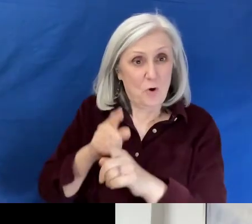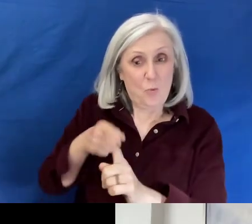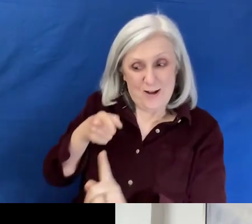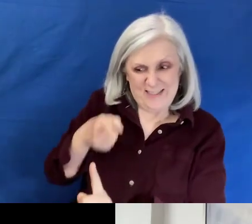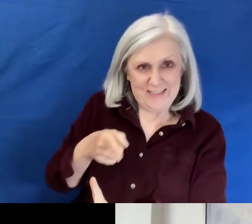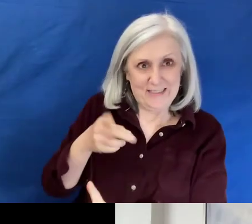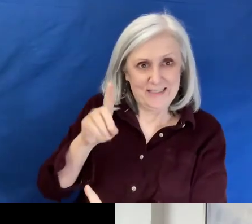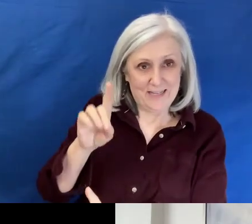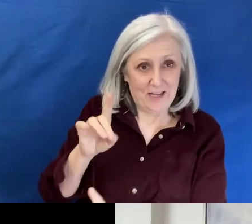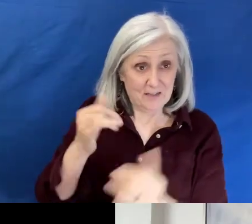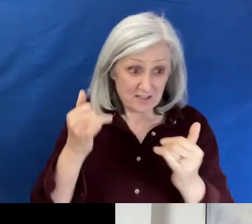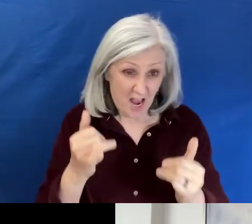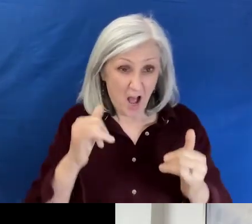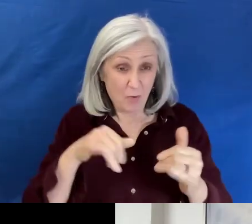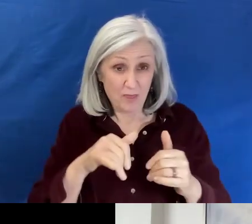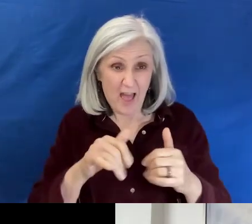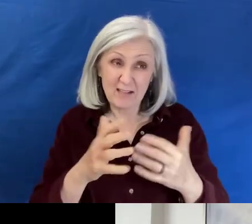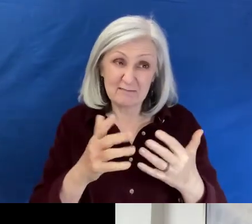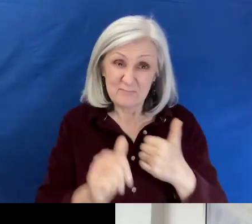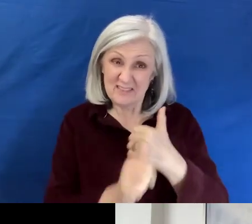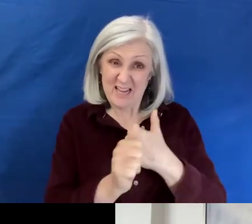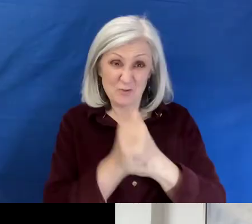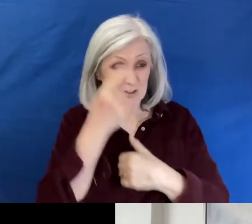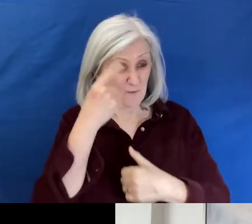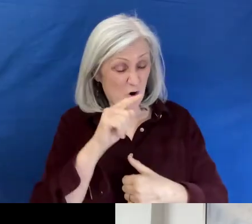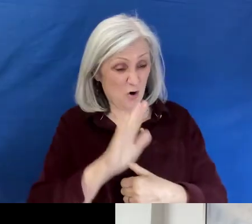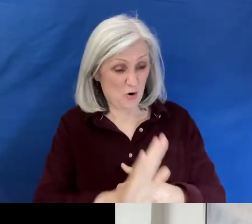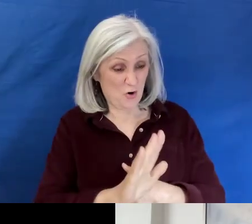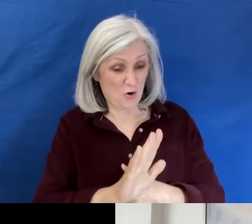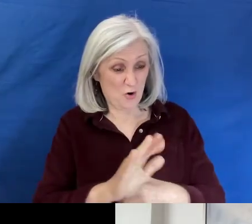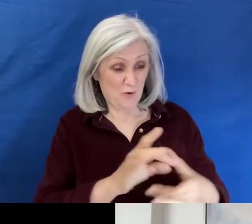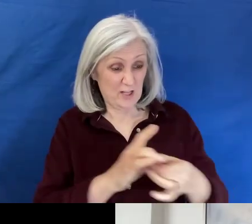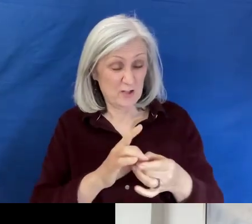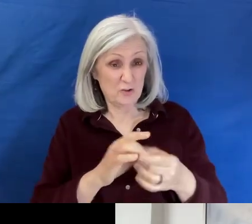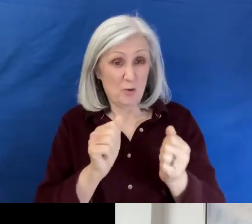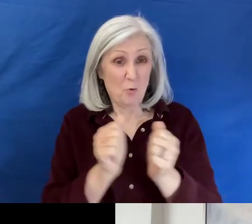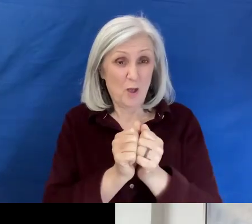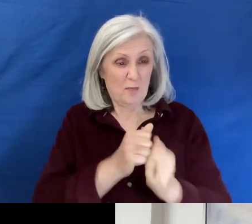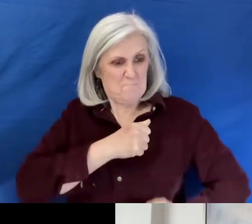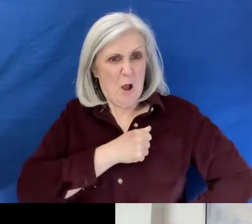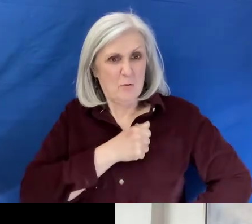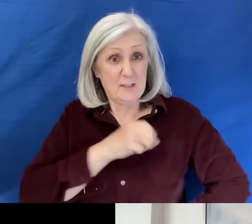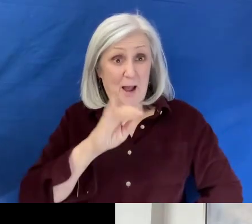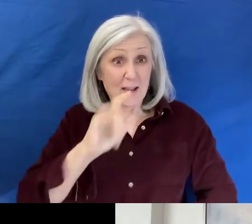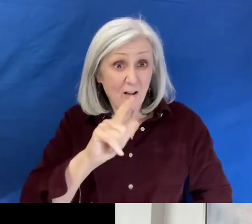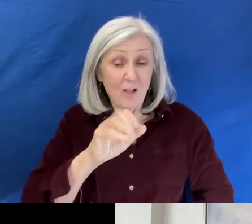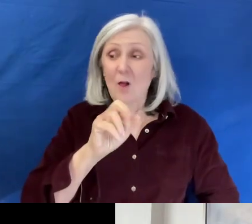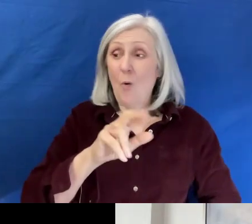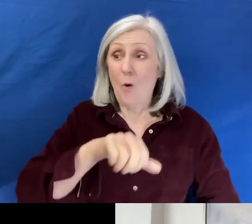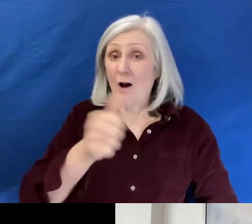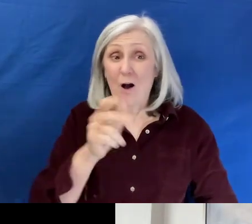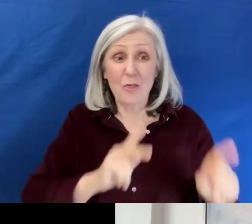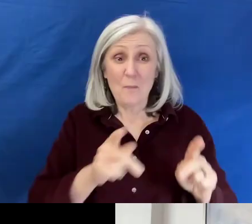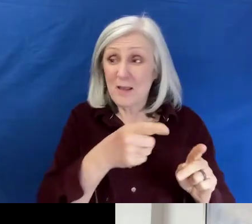is that going to compromise her relationship with Mountie Michael? Is that gonna, compromise her relationship with the other